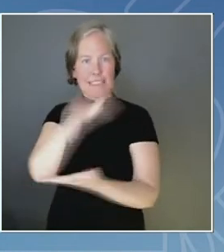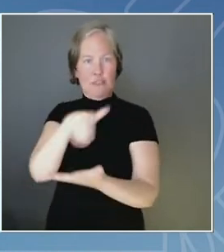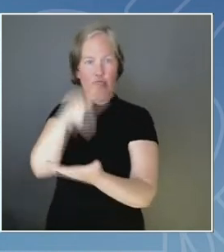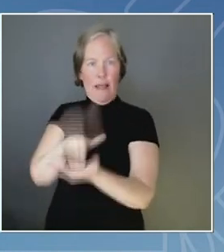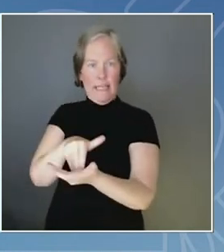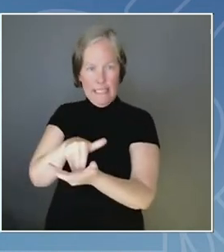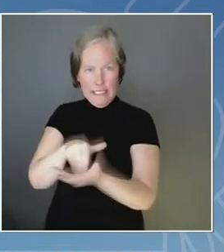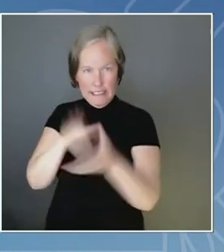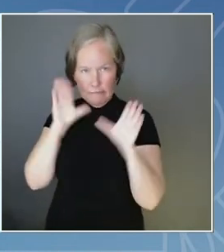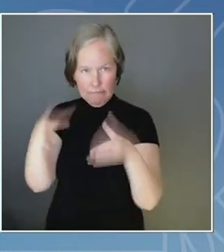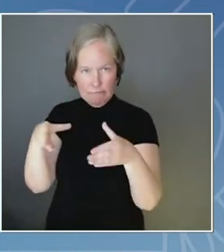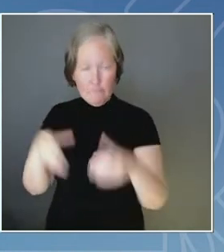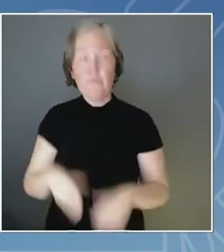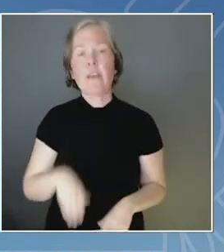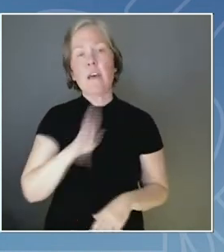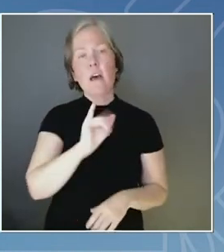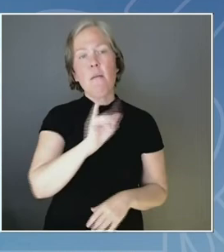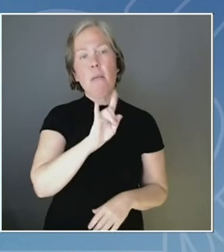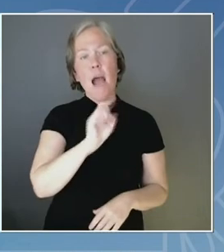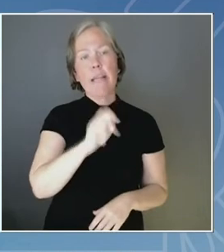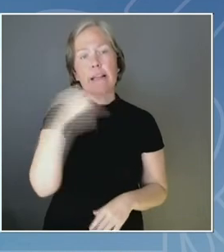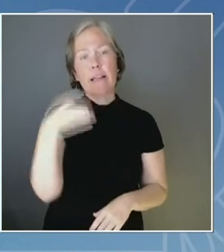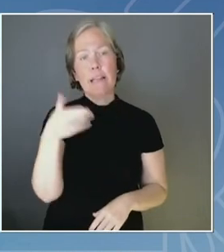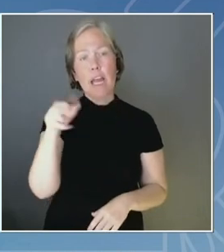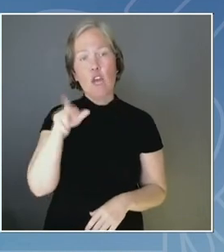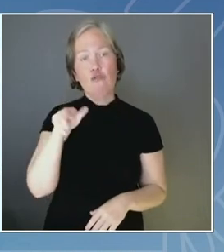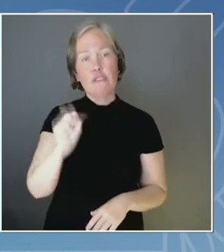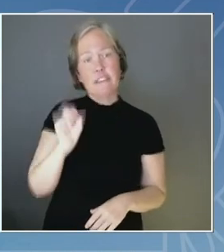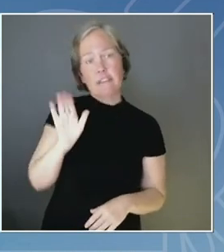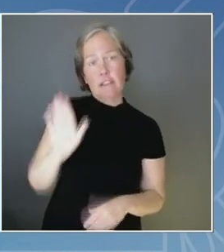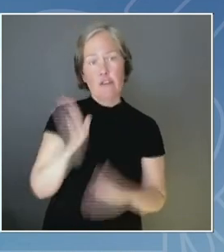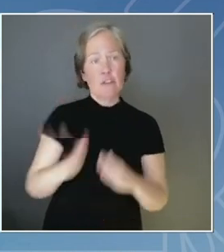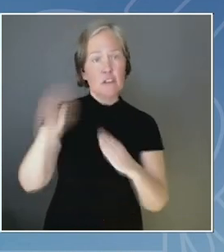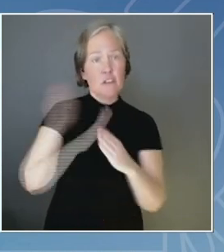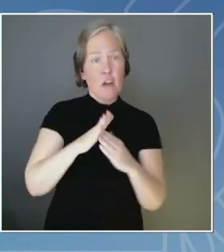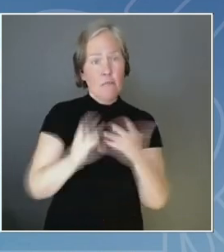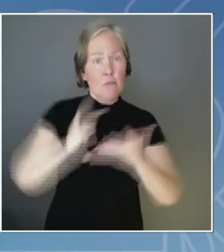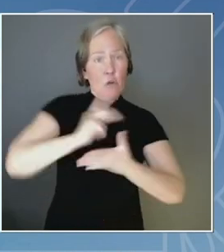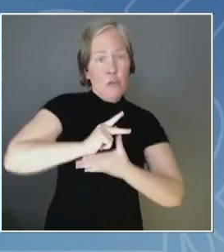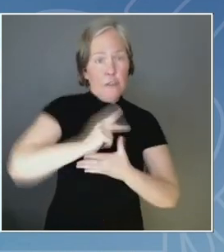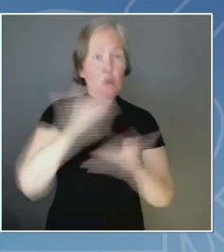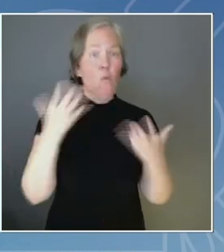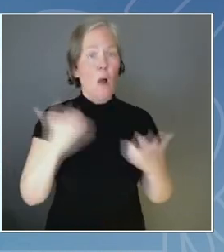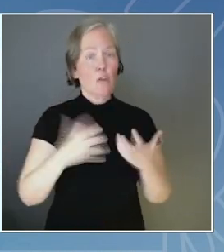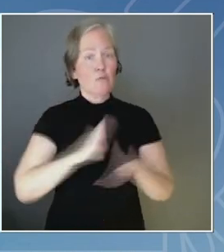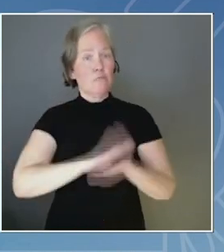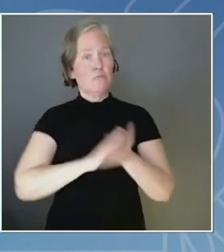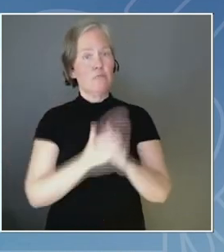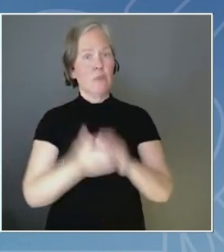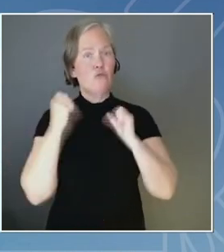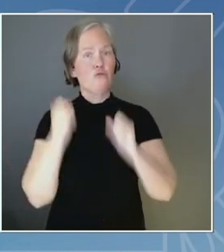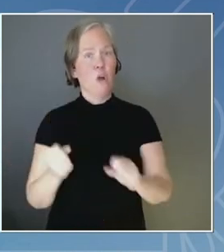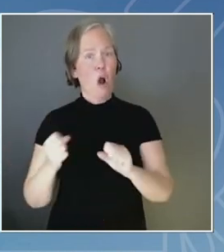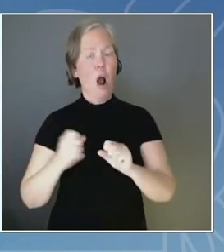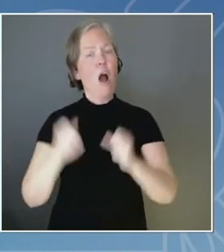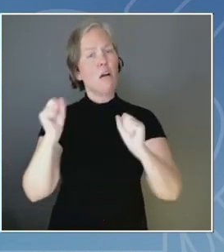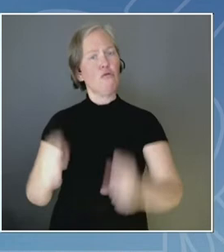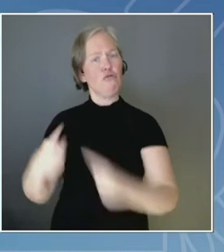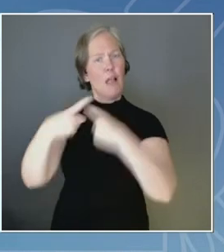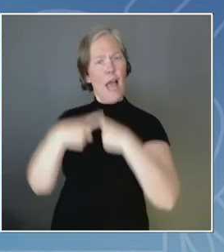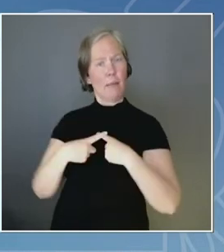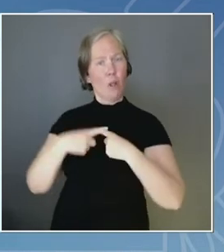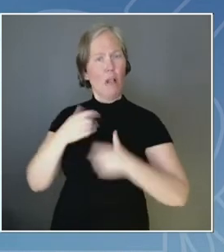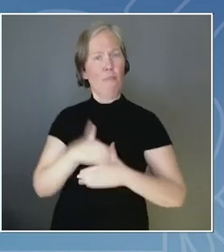One of the Biden-Harris administration's top priorities is to serve as a strong, reliable partner and to strengthen an